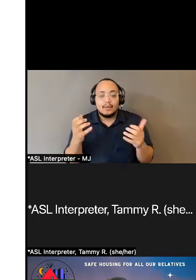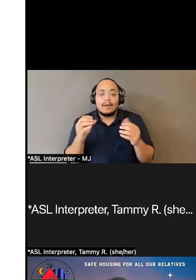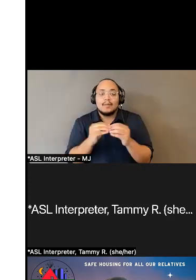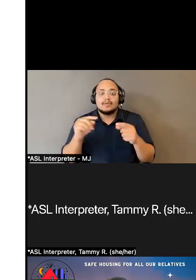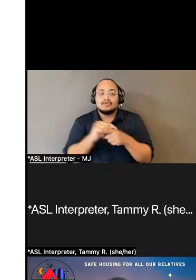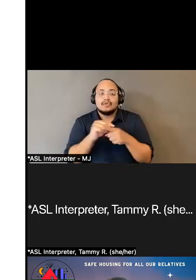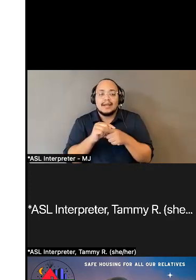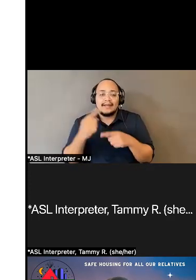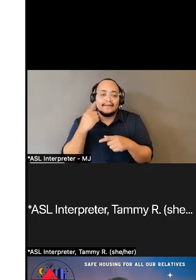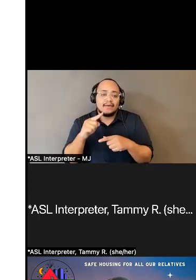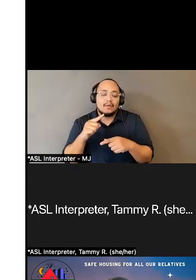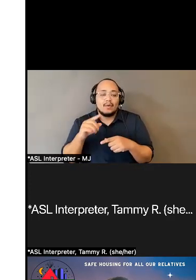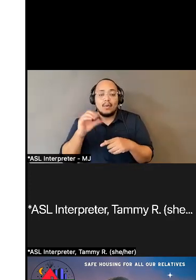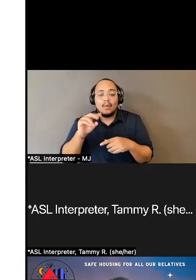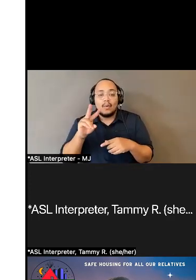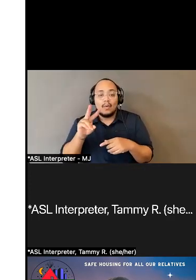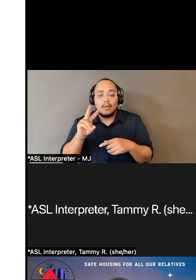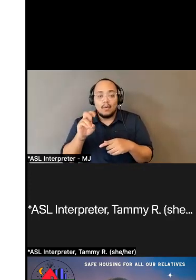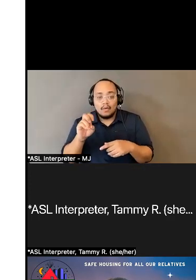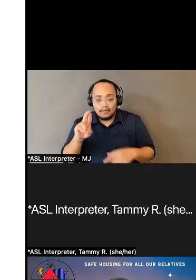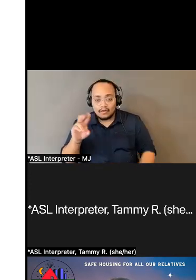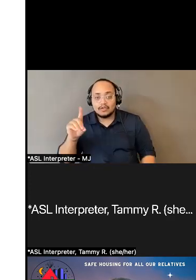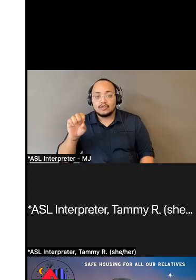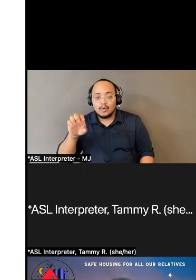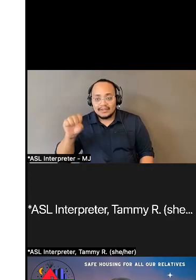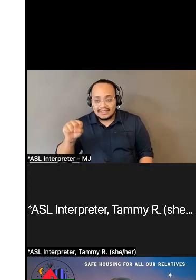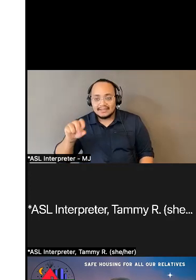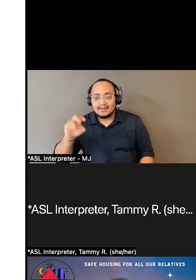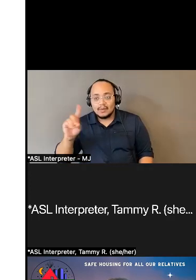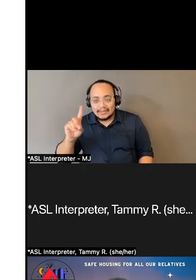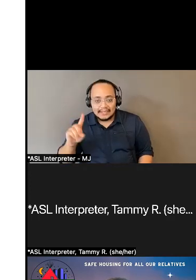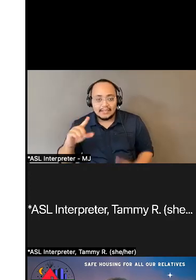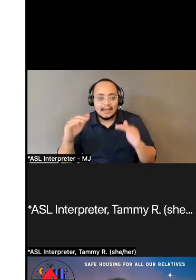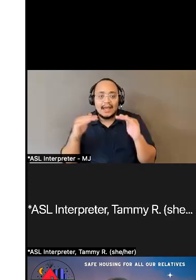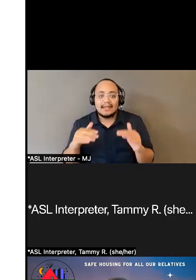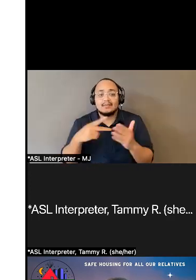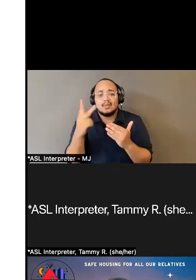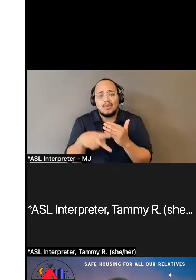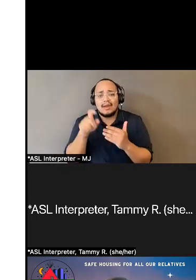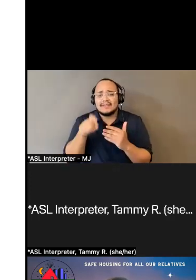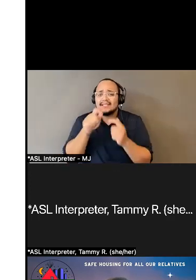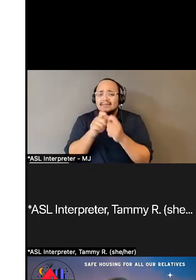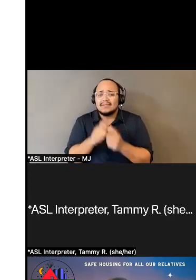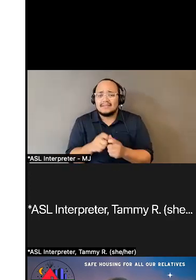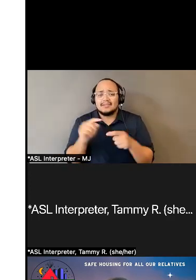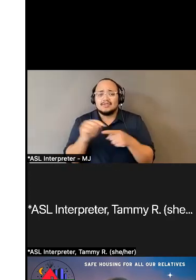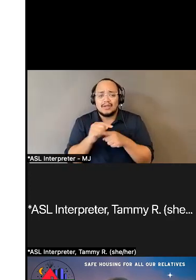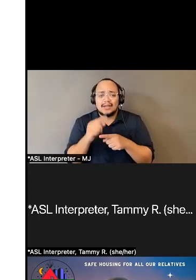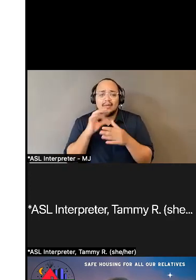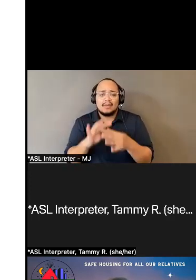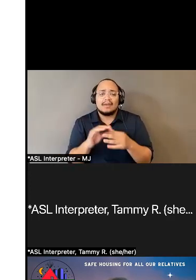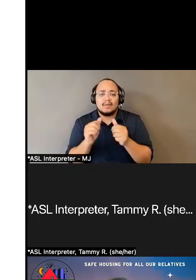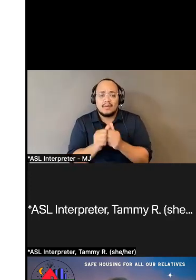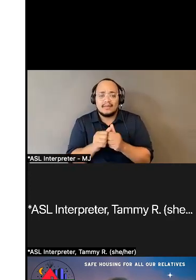on gender-based violence. And then programs actually needed specific training and support regarding the Fair Housing Act and